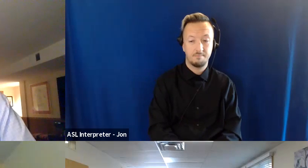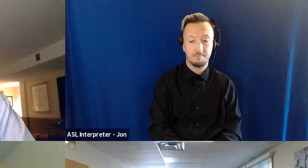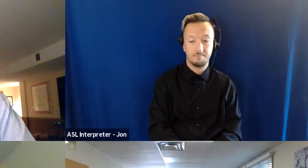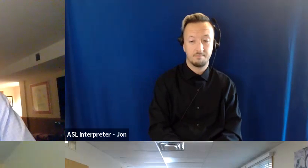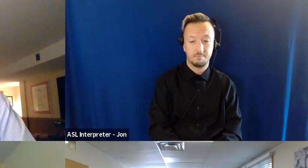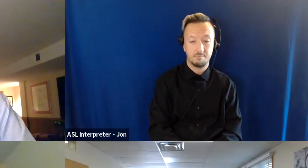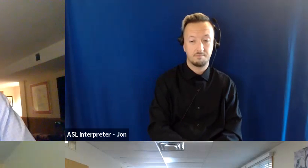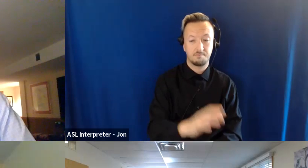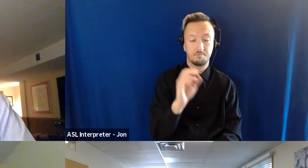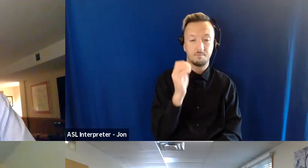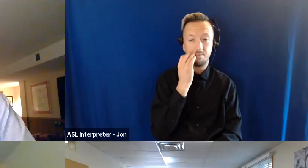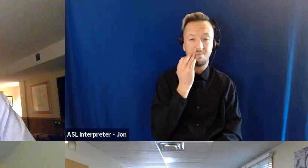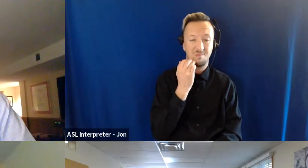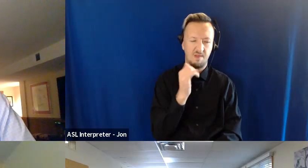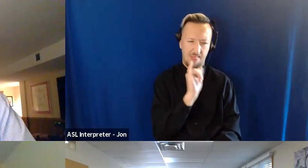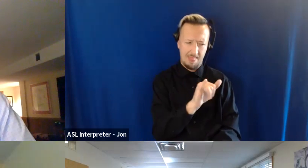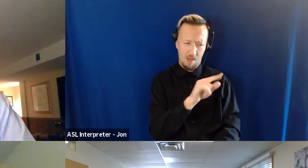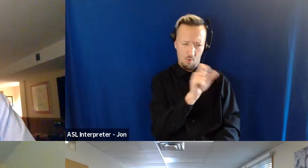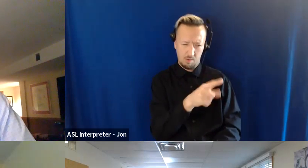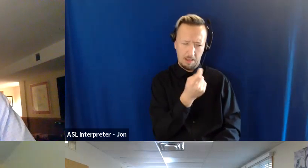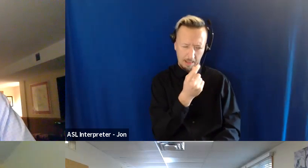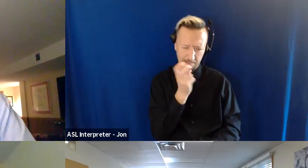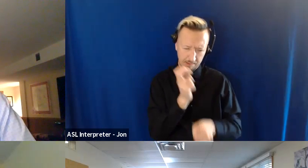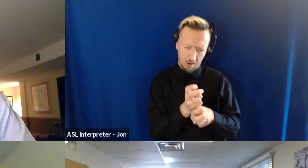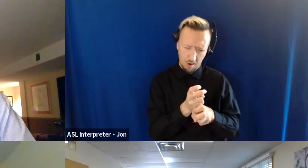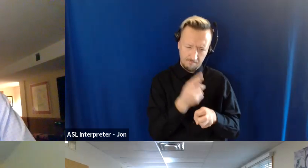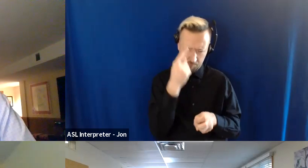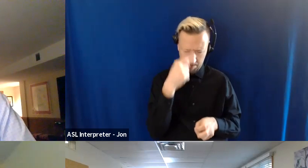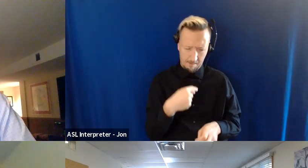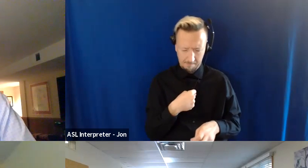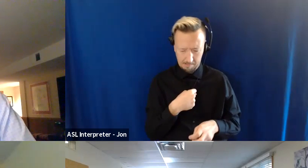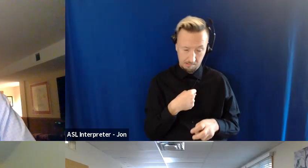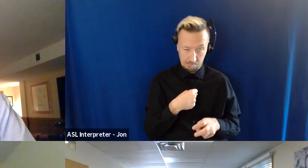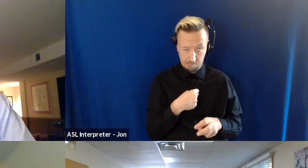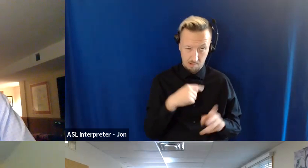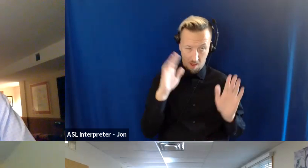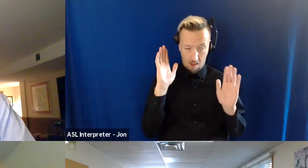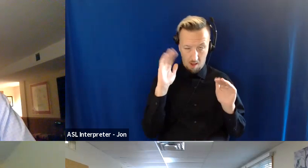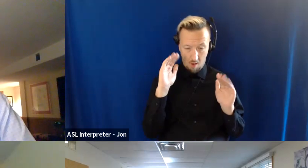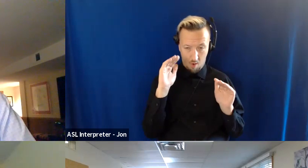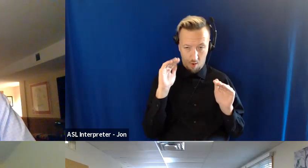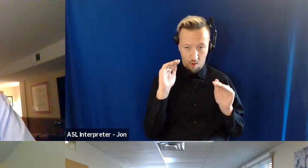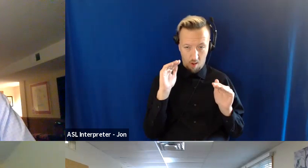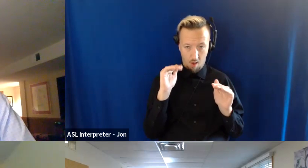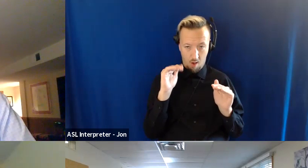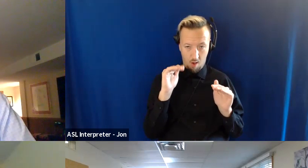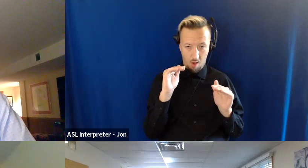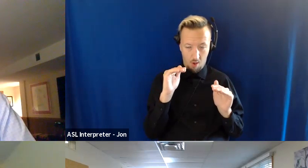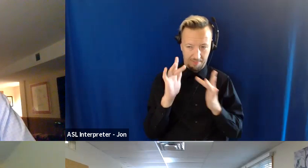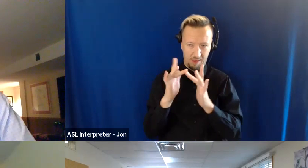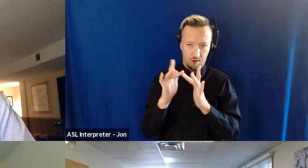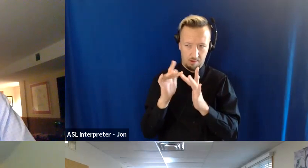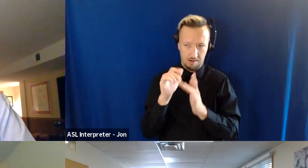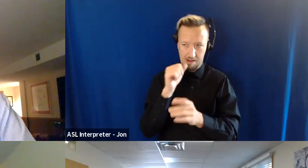Yeah, this question was a little difficult for me, so I hope I don't get blasted on the internet for